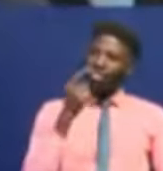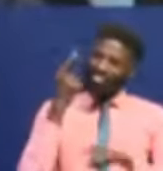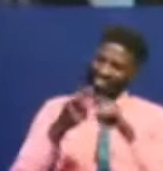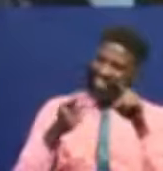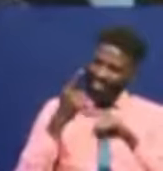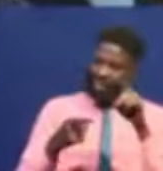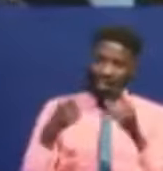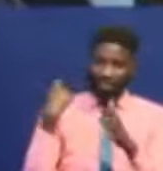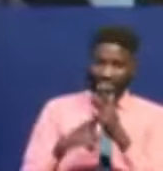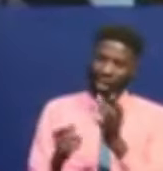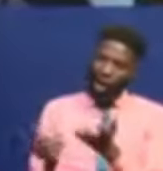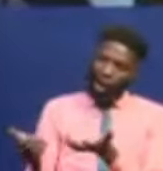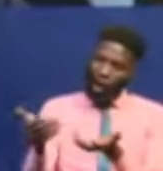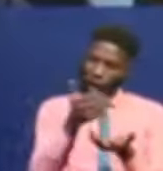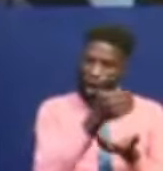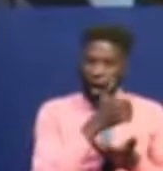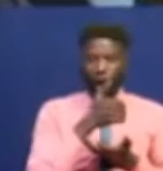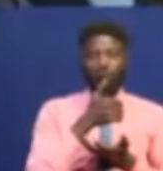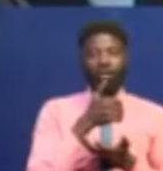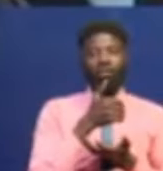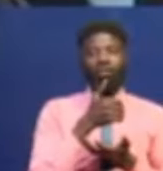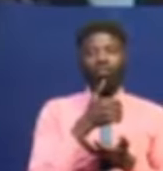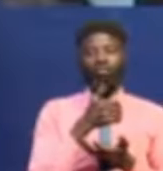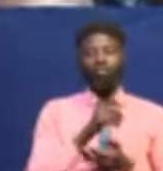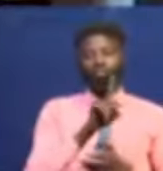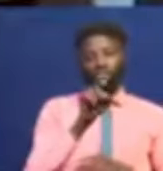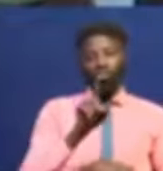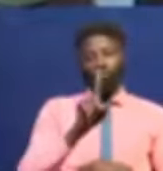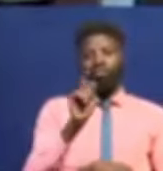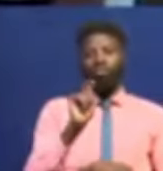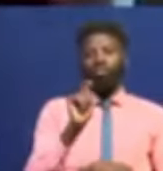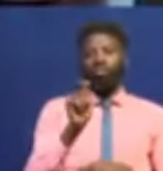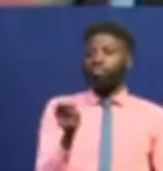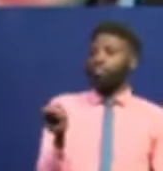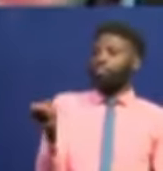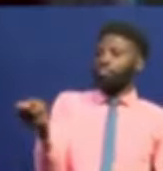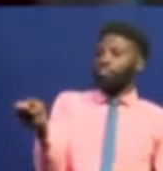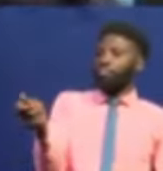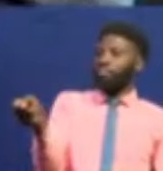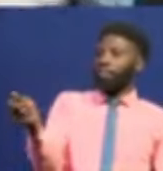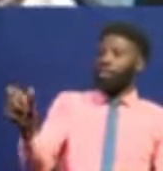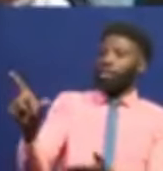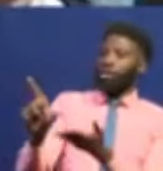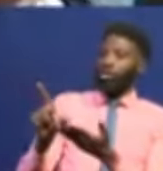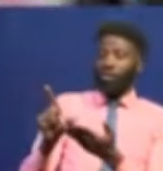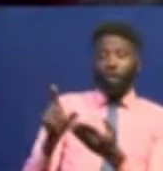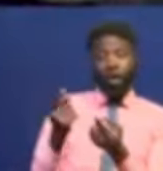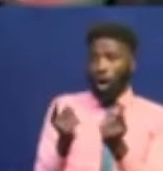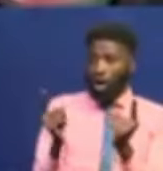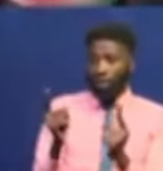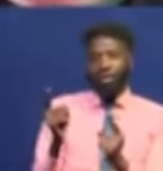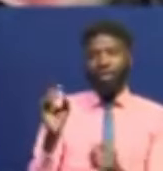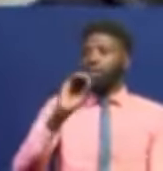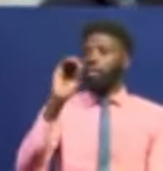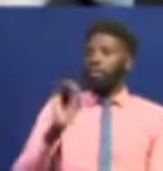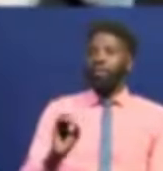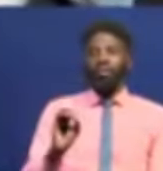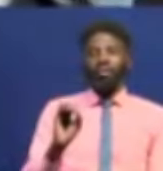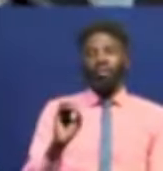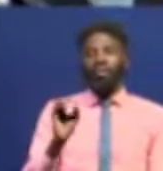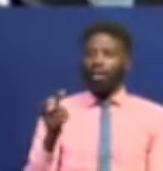of taxes we collect from ordinary Kenyans to pay debt, and not the whole debt, that's interest alone.